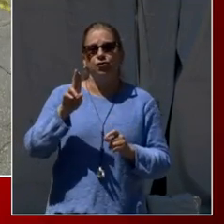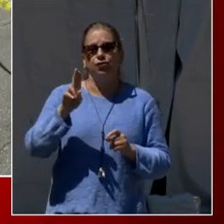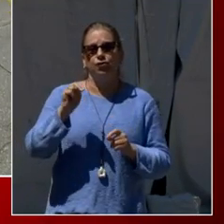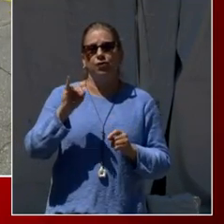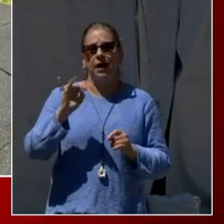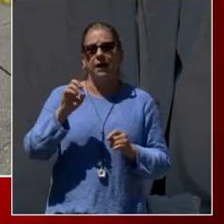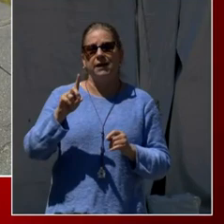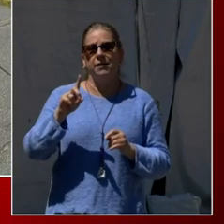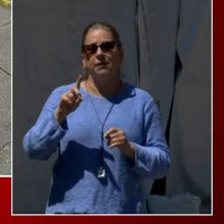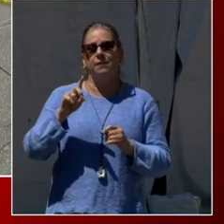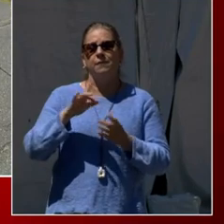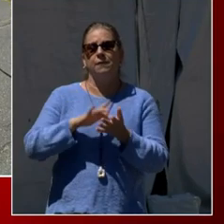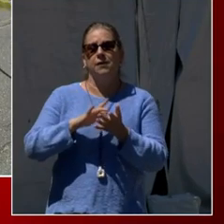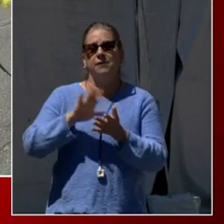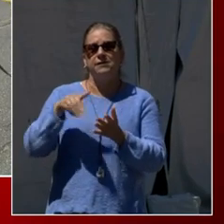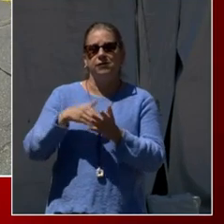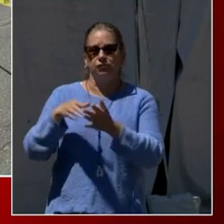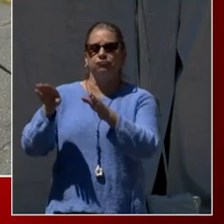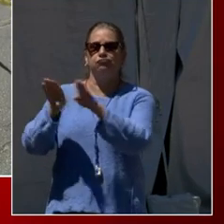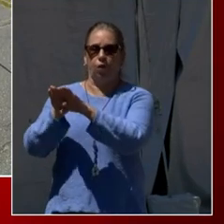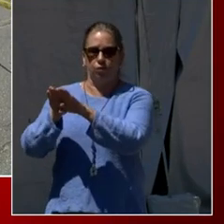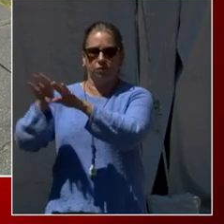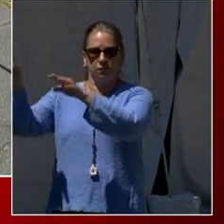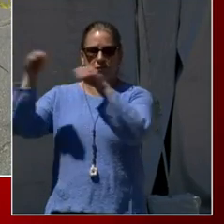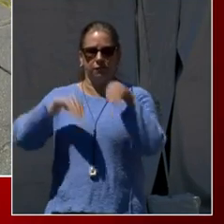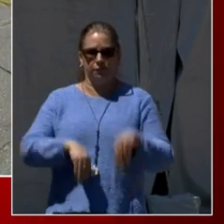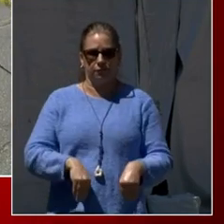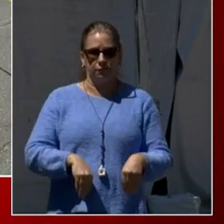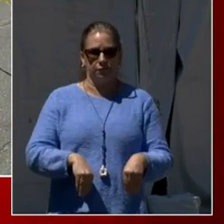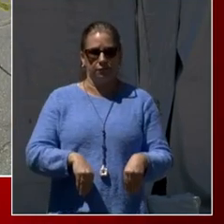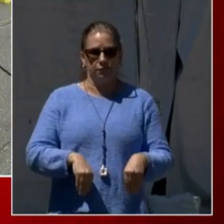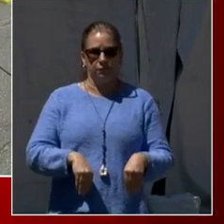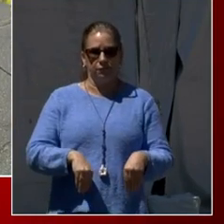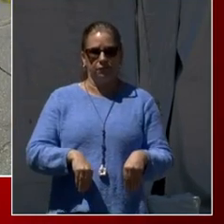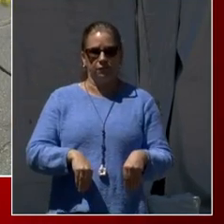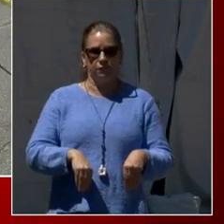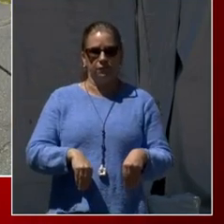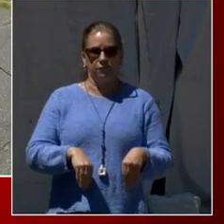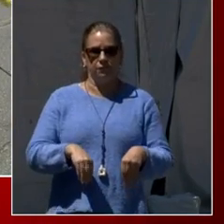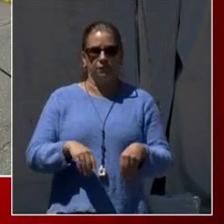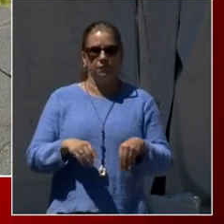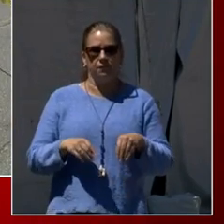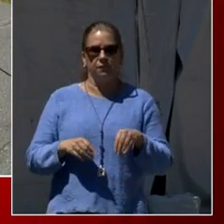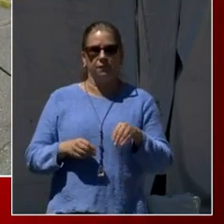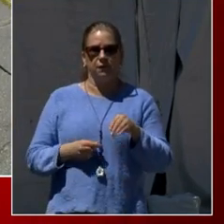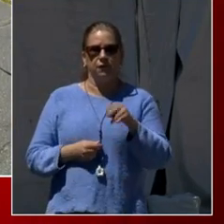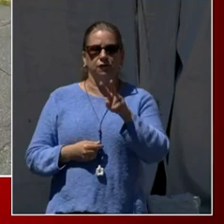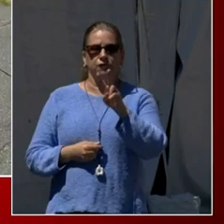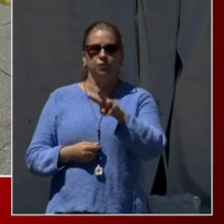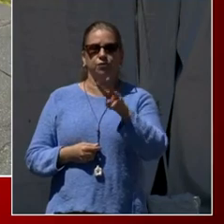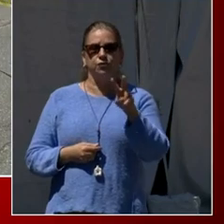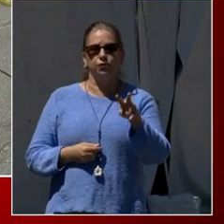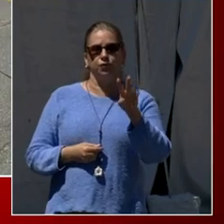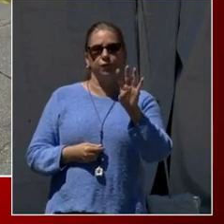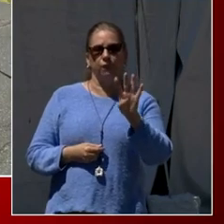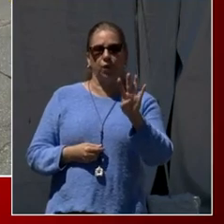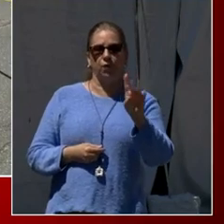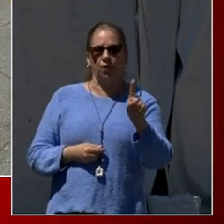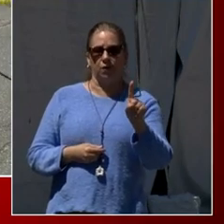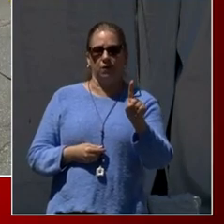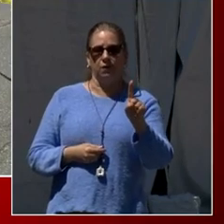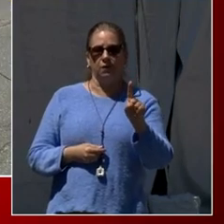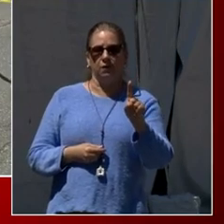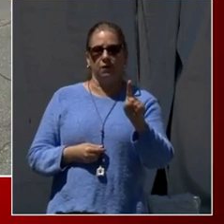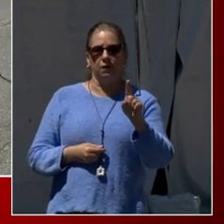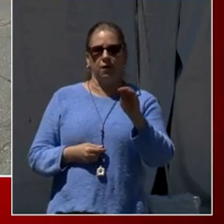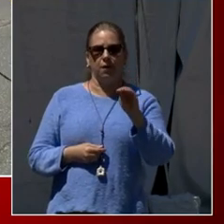located at 2241 Martin Luther King Jr. Avenue. And it is both a drive-through and